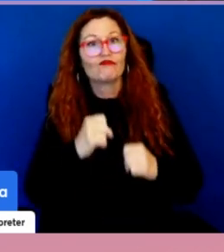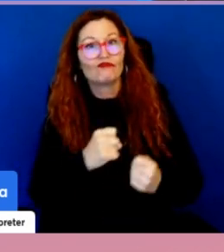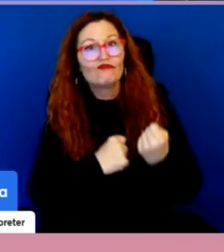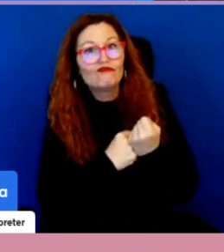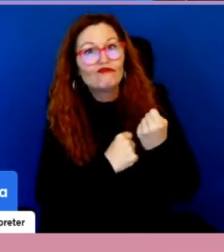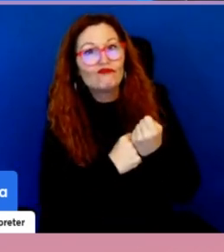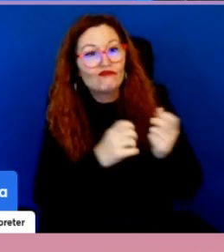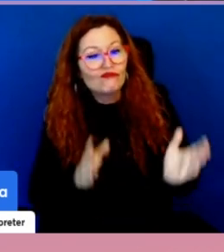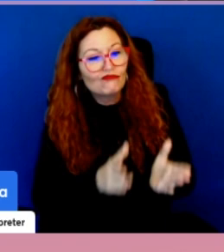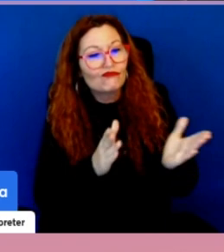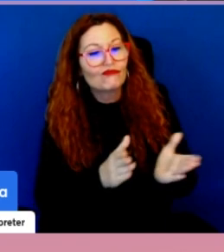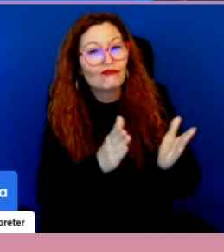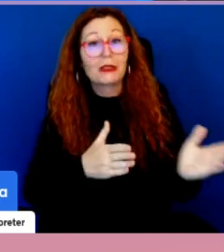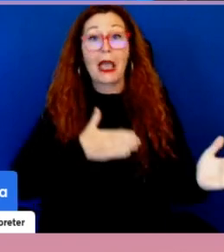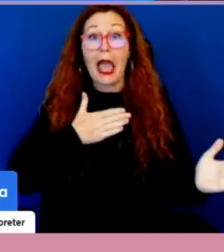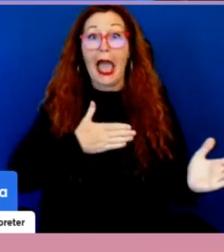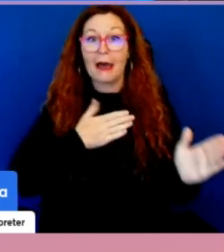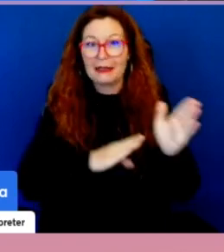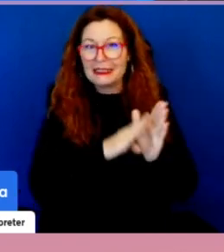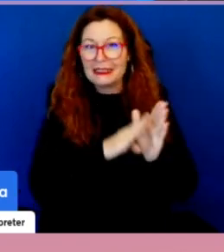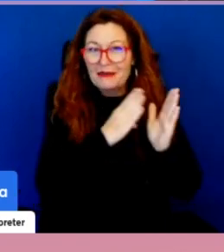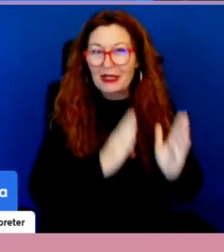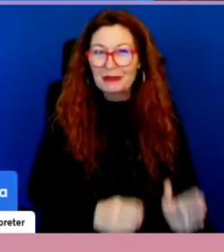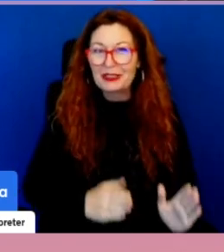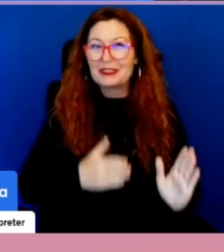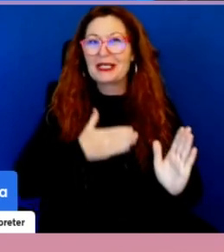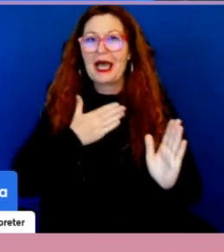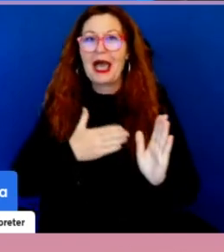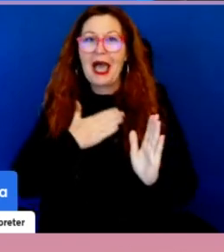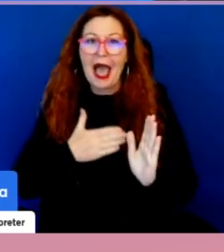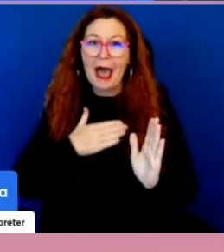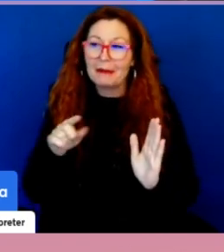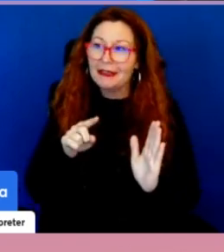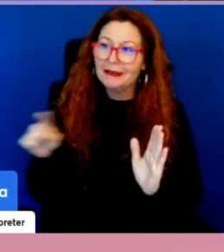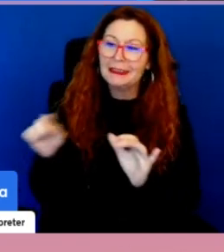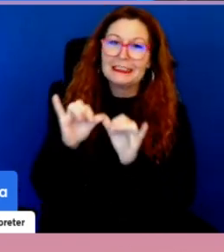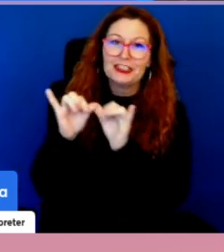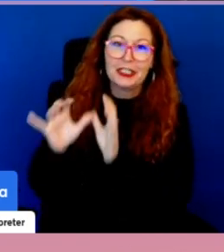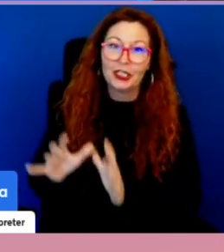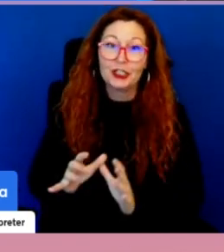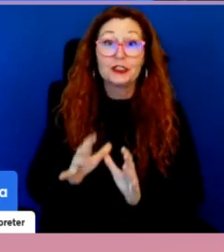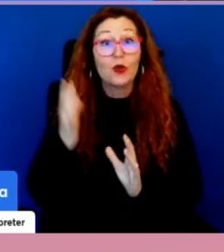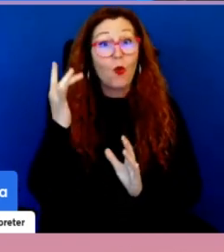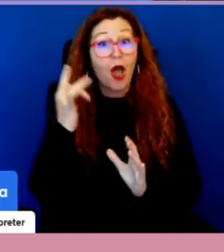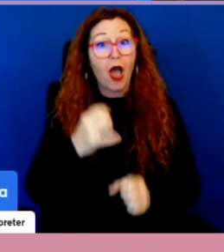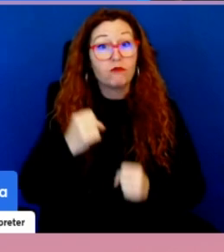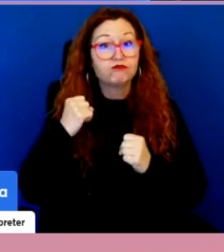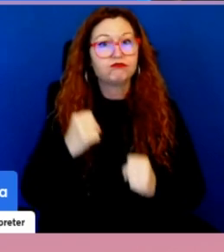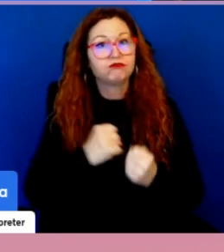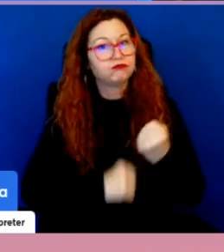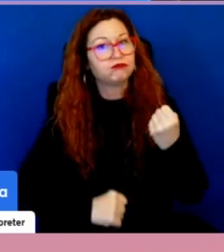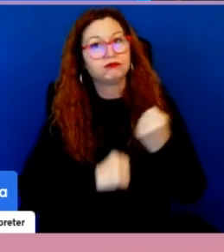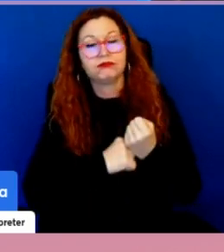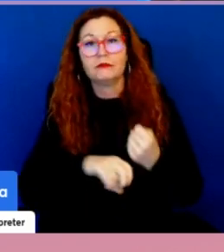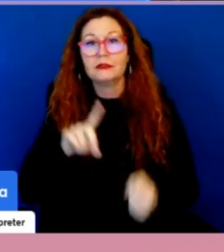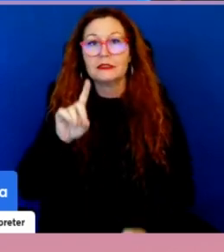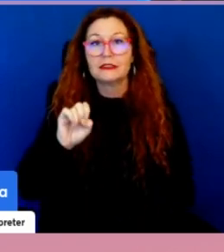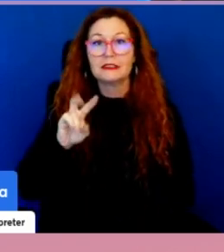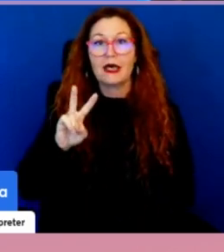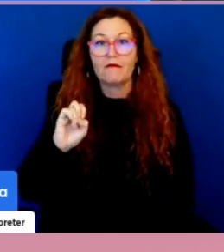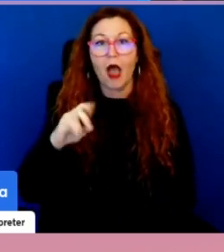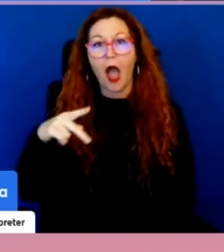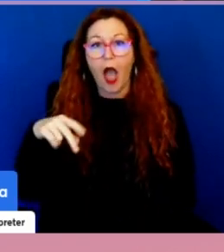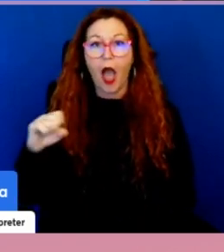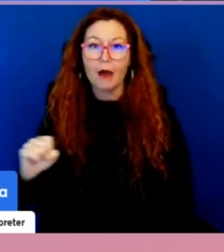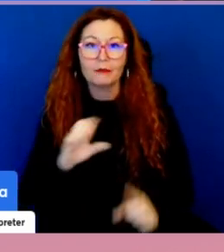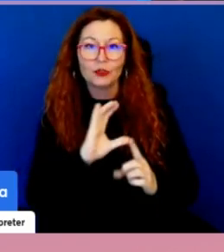and engineers. A lot of that comes from my strong belief in the DevOps culture. And from a hands-on perspective, I like to dabble in cloud automation